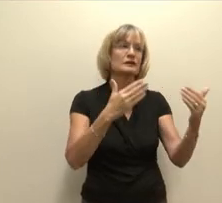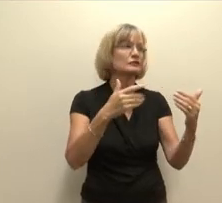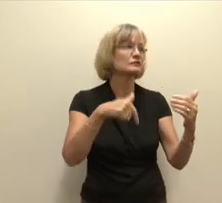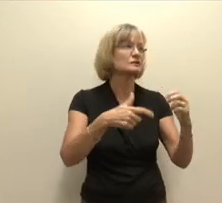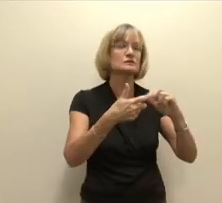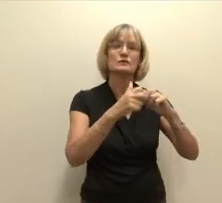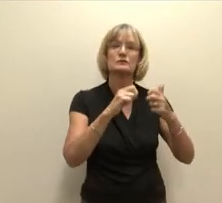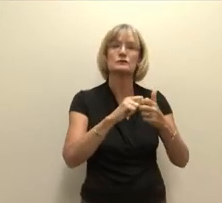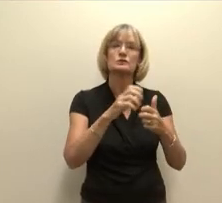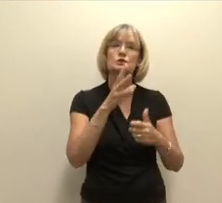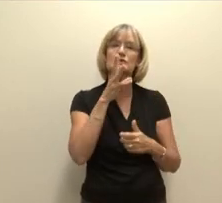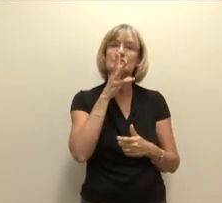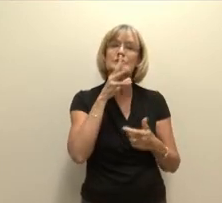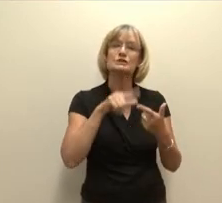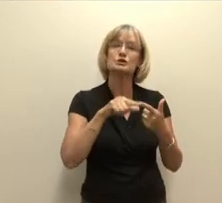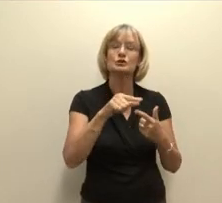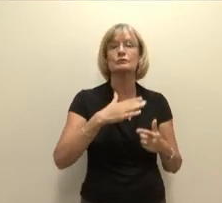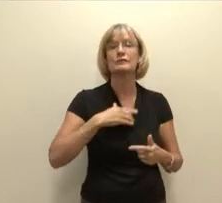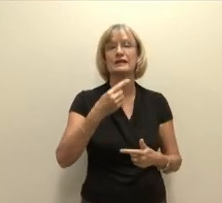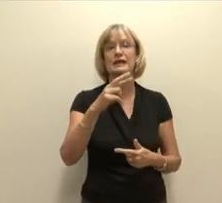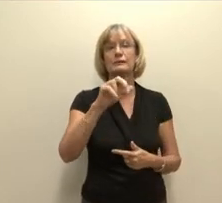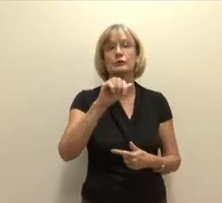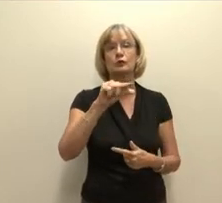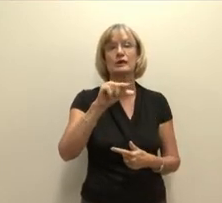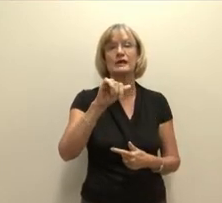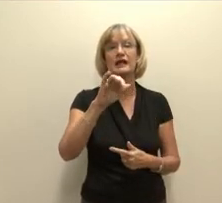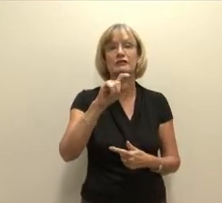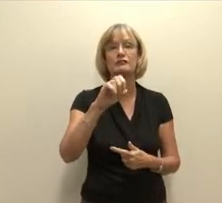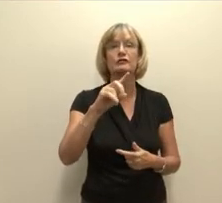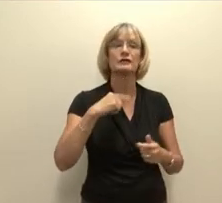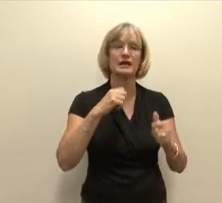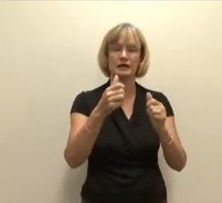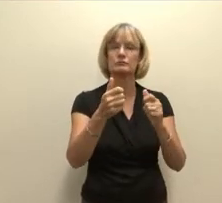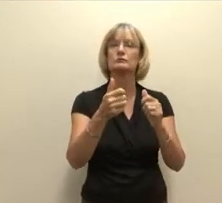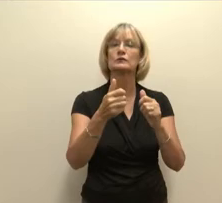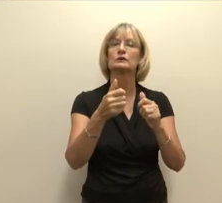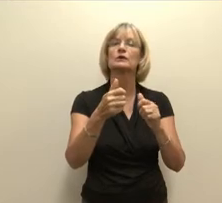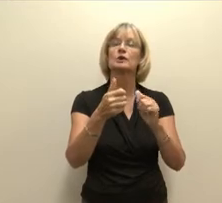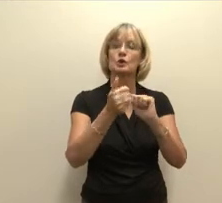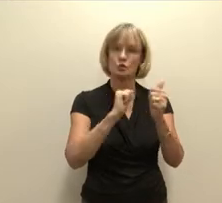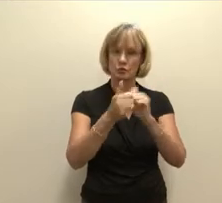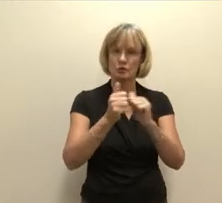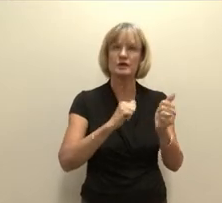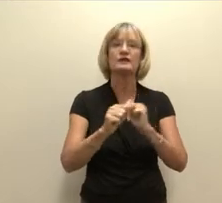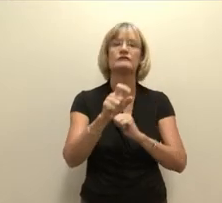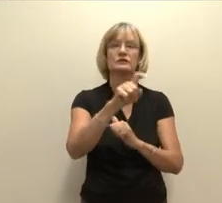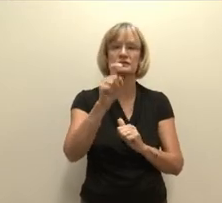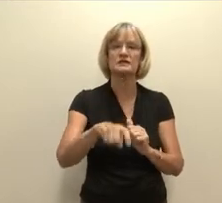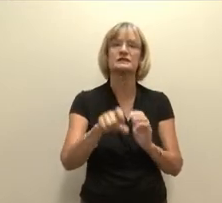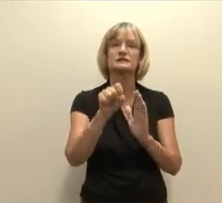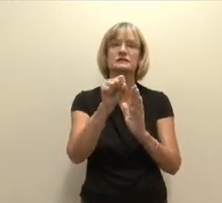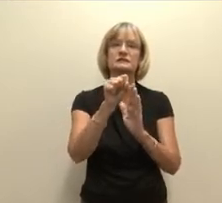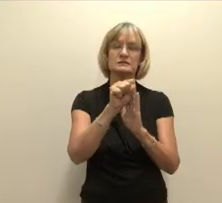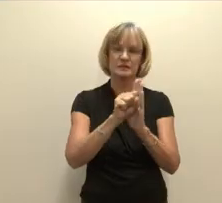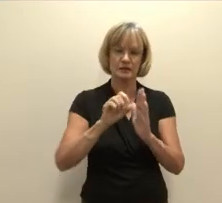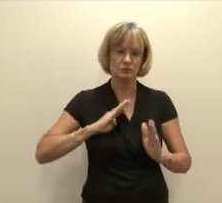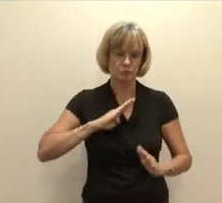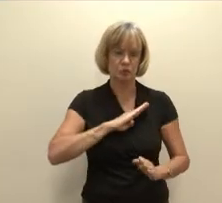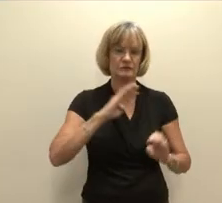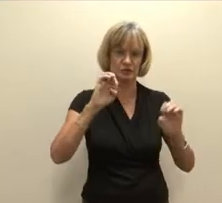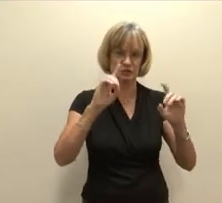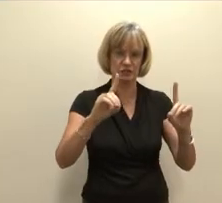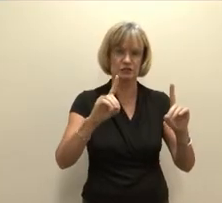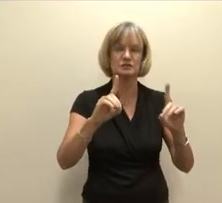to speak to you. My name is Greg Alvord, and I'm running for the Texas State Board of Education, District 14. Thank you. Thank you, Mr. Alvord.